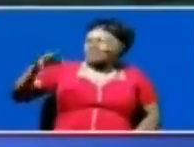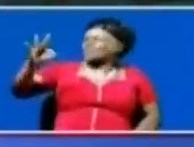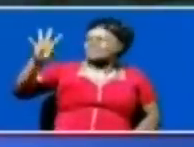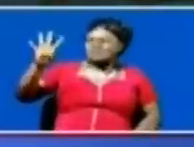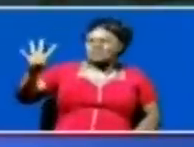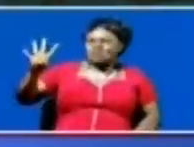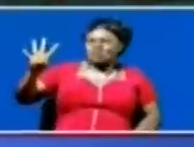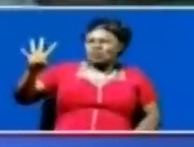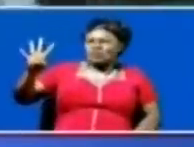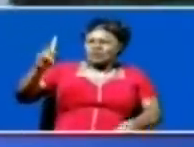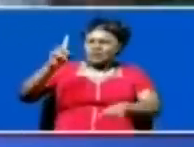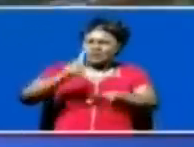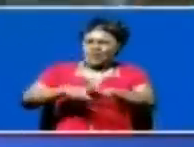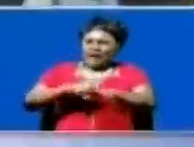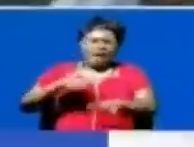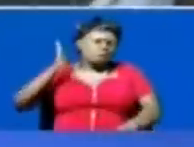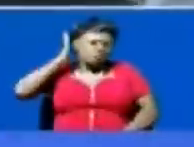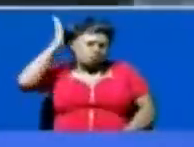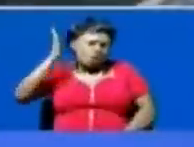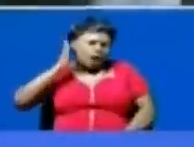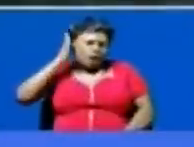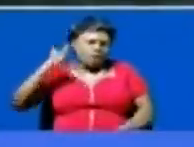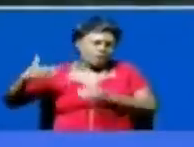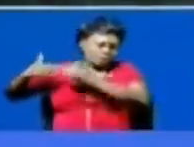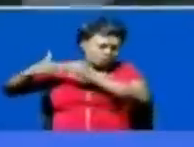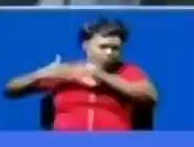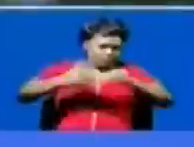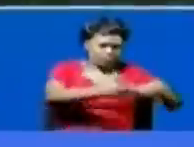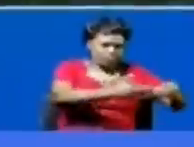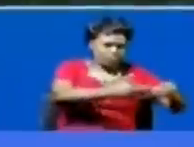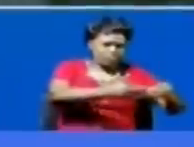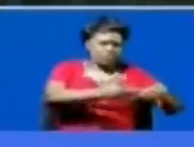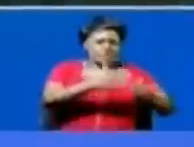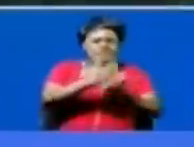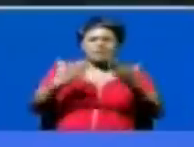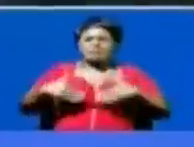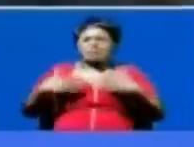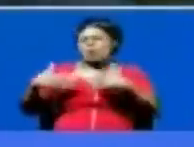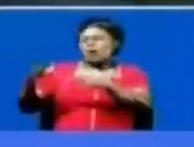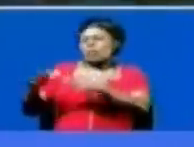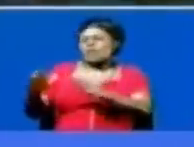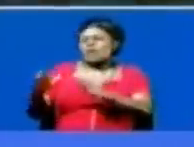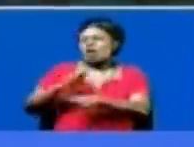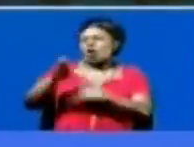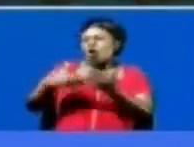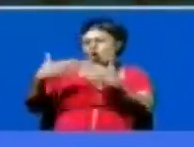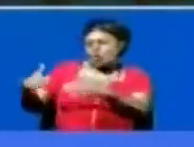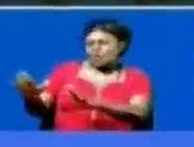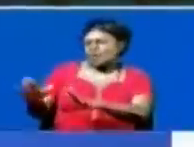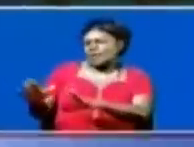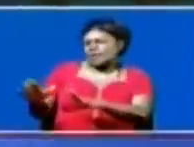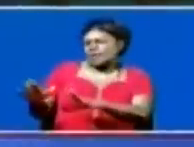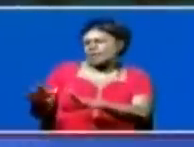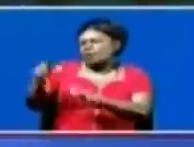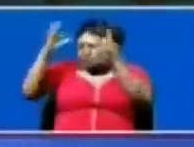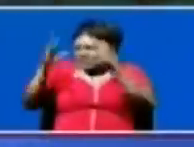234. When Don Duale led a hound of people away, all of them went. Mr. Speaker, sir, what do you have to